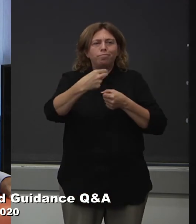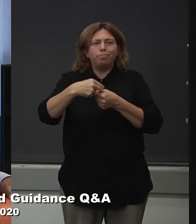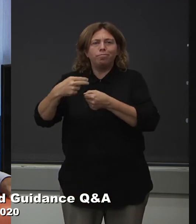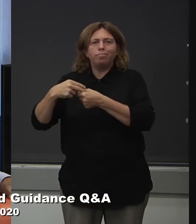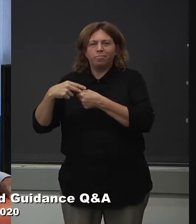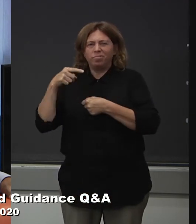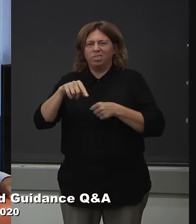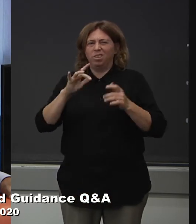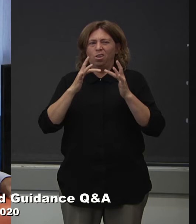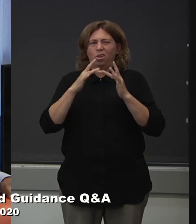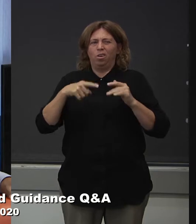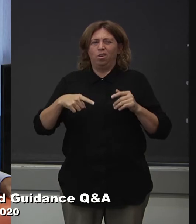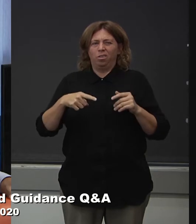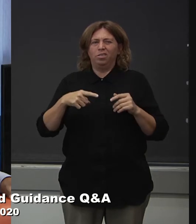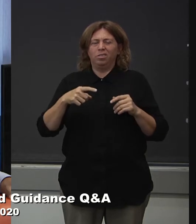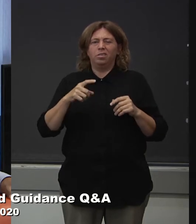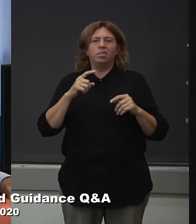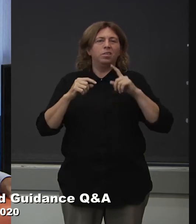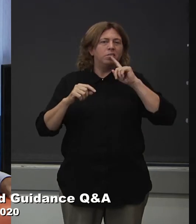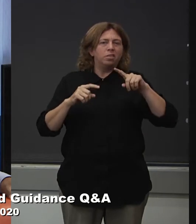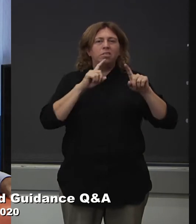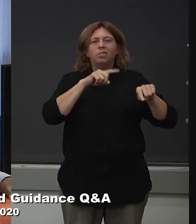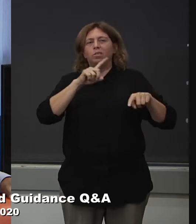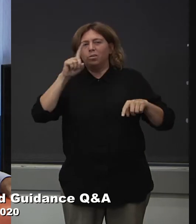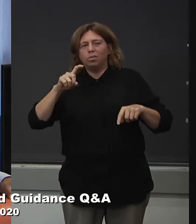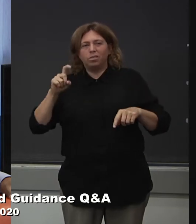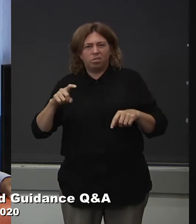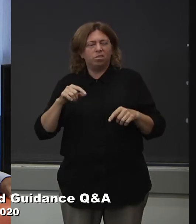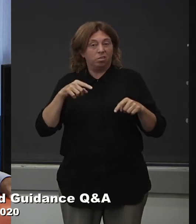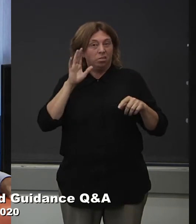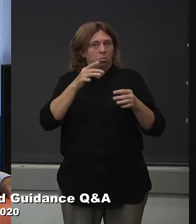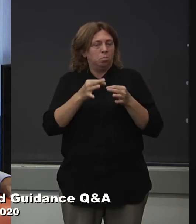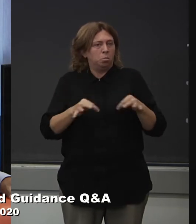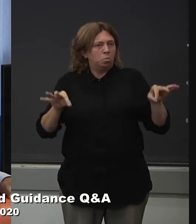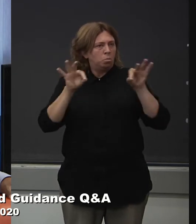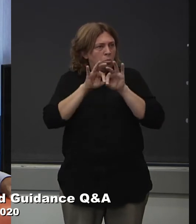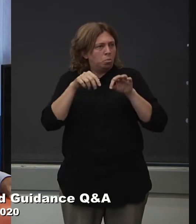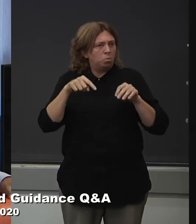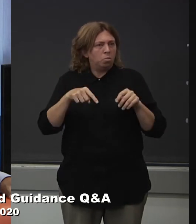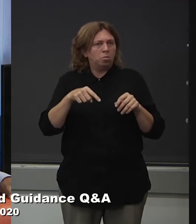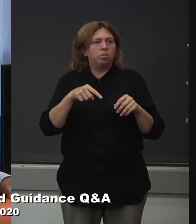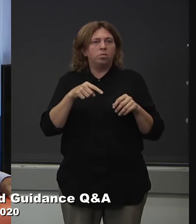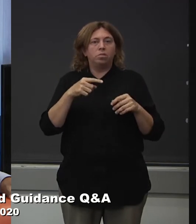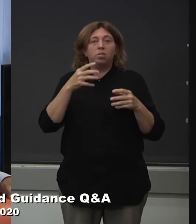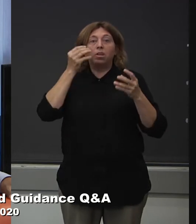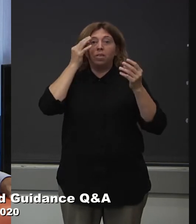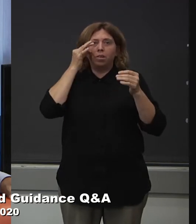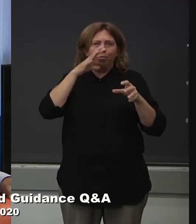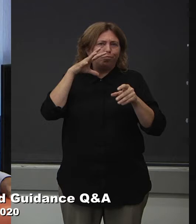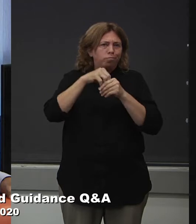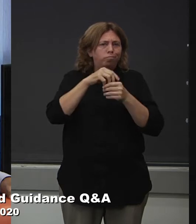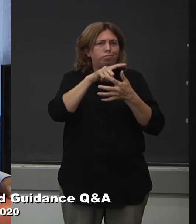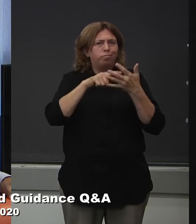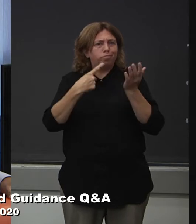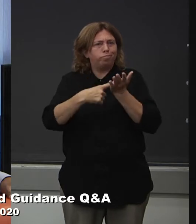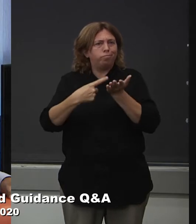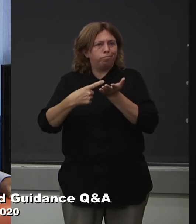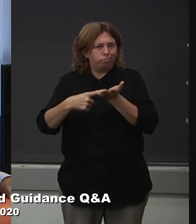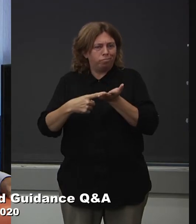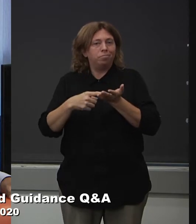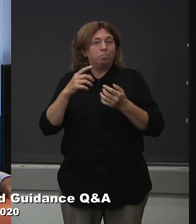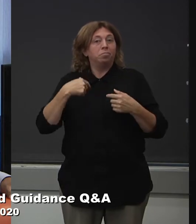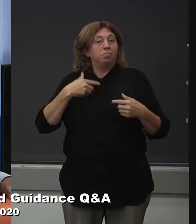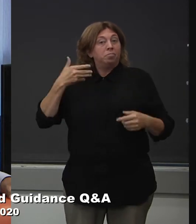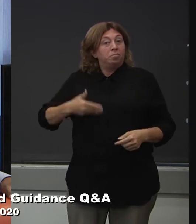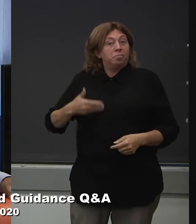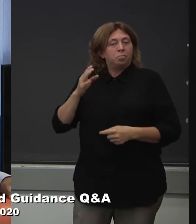and we hope informative discussion on face coverings. My name is Bukosi Dube. I'm a physician, public